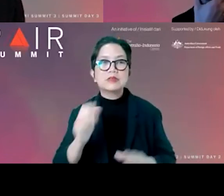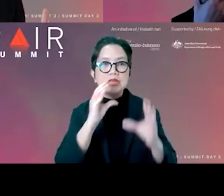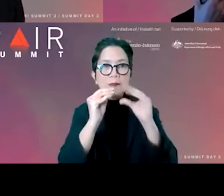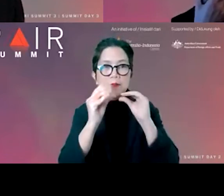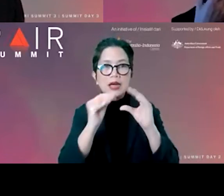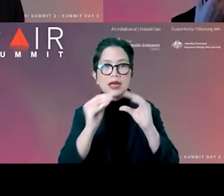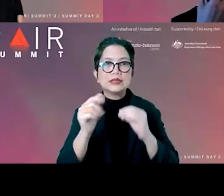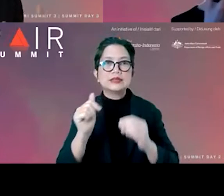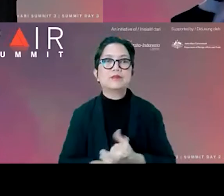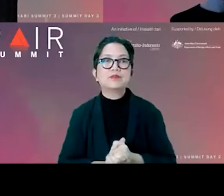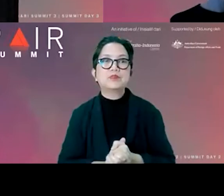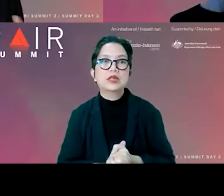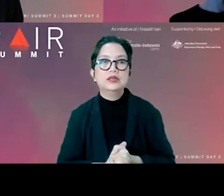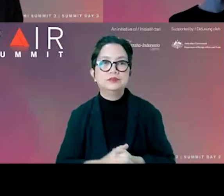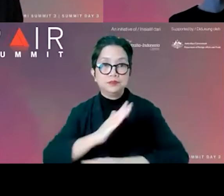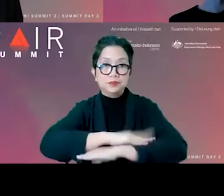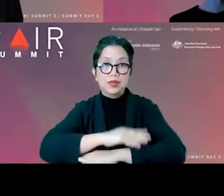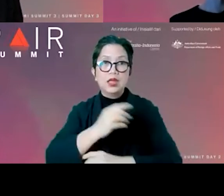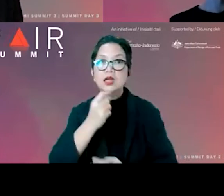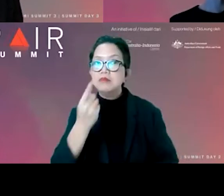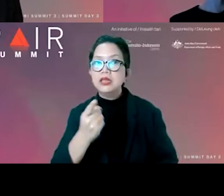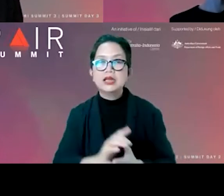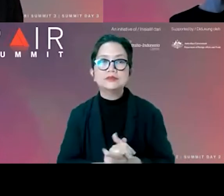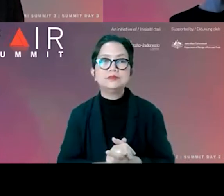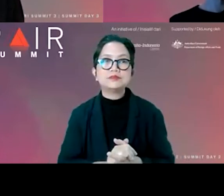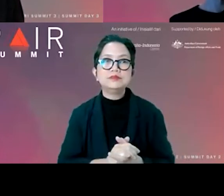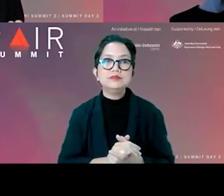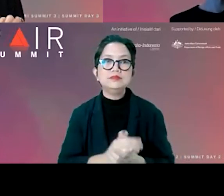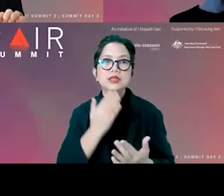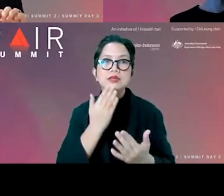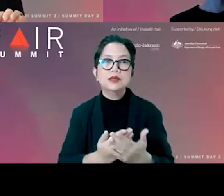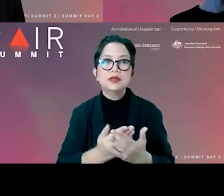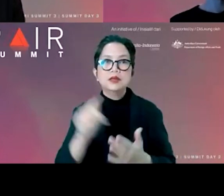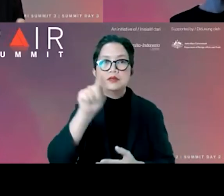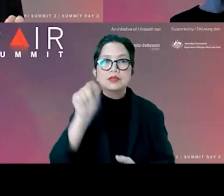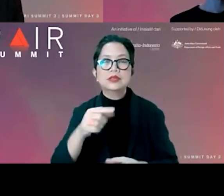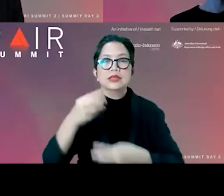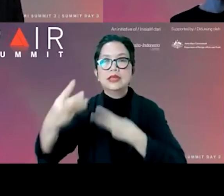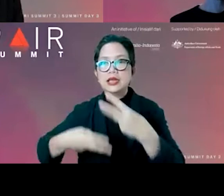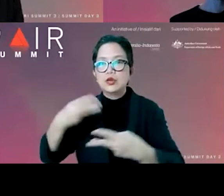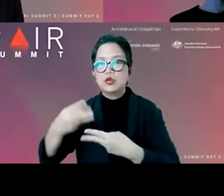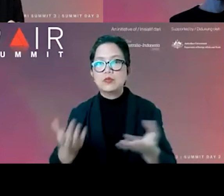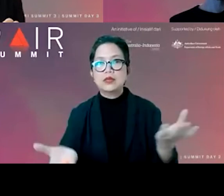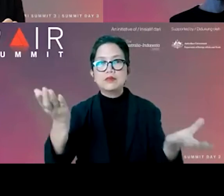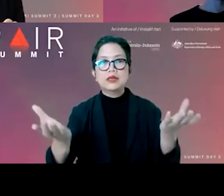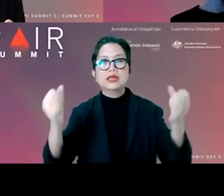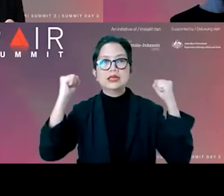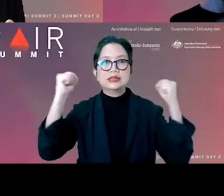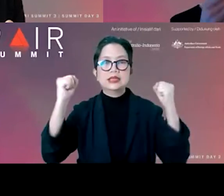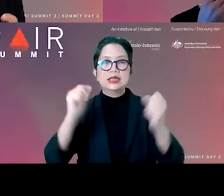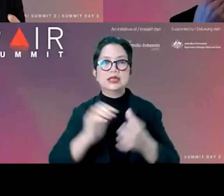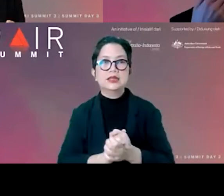as the question around health versus economy is thrown around, that whichever decision is made,